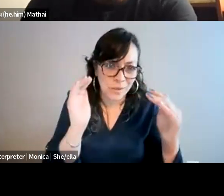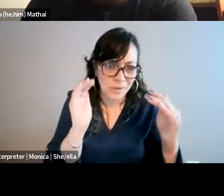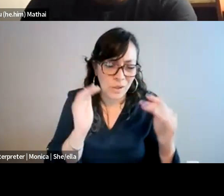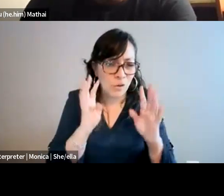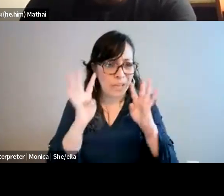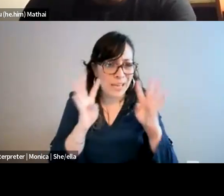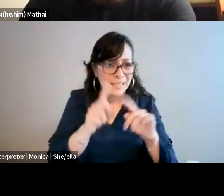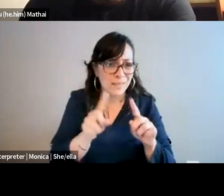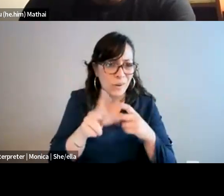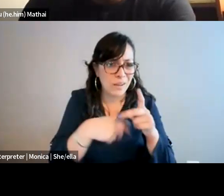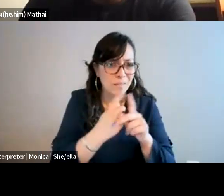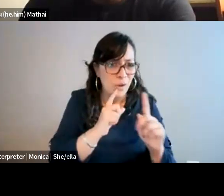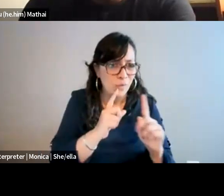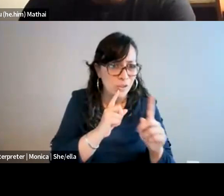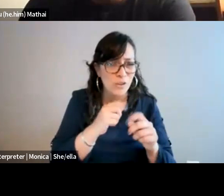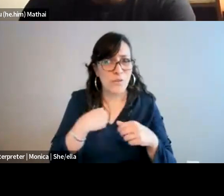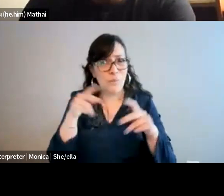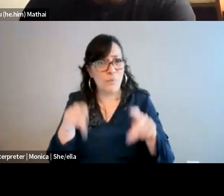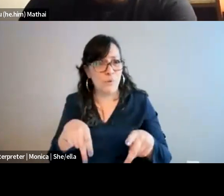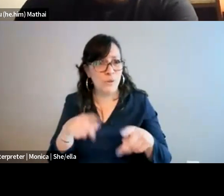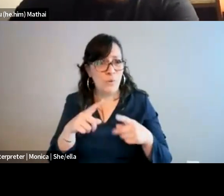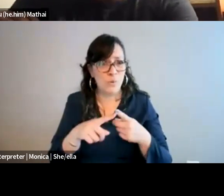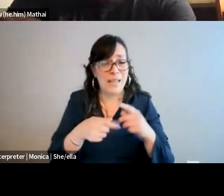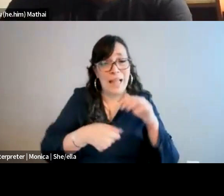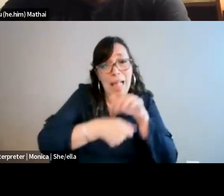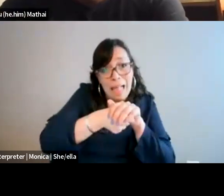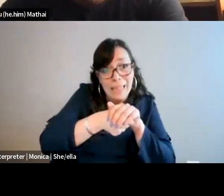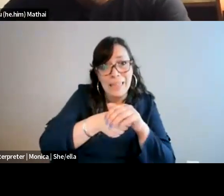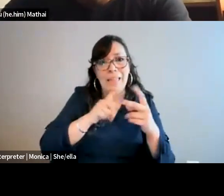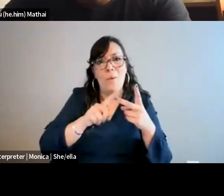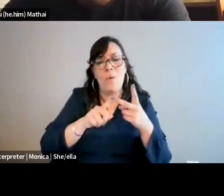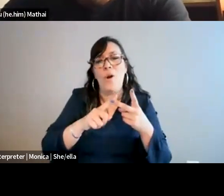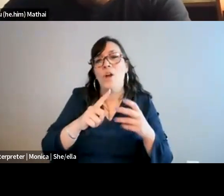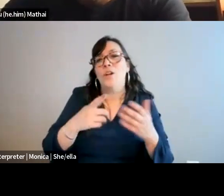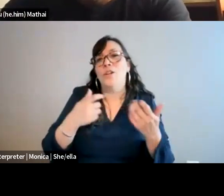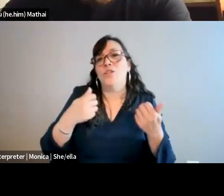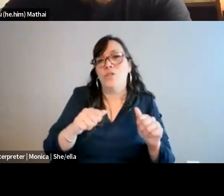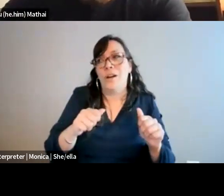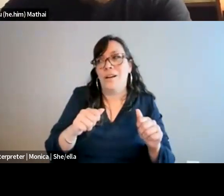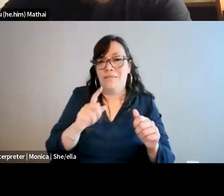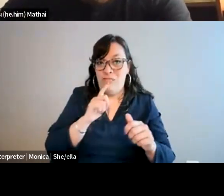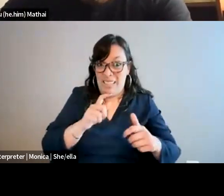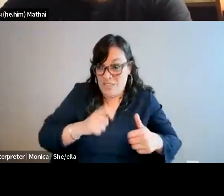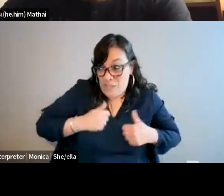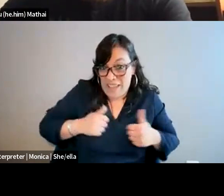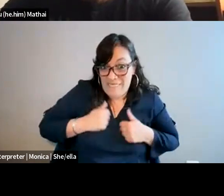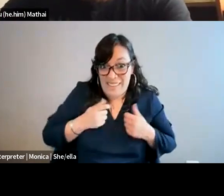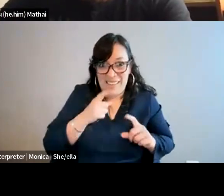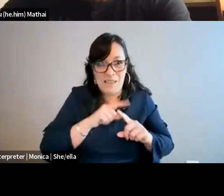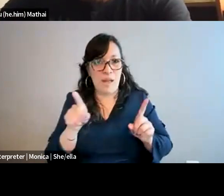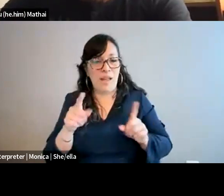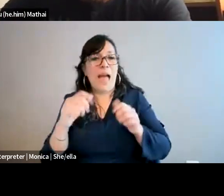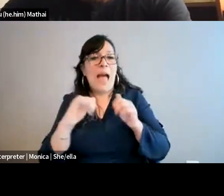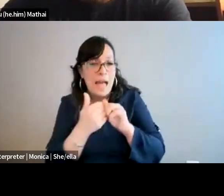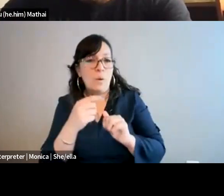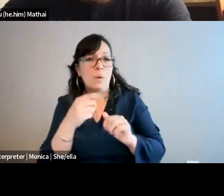kind of conversations of a person that's hiding or doing things in the survival mode. They may not be